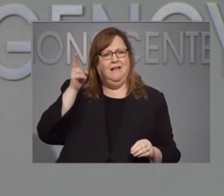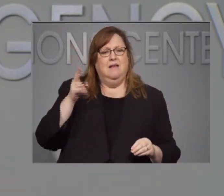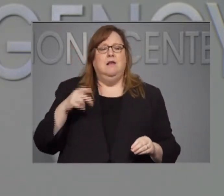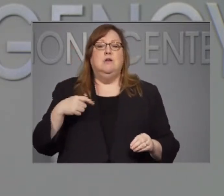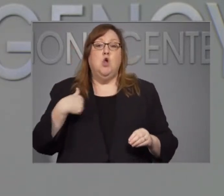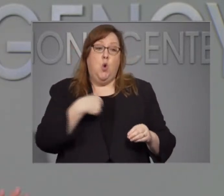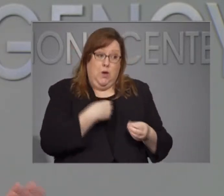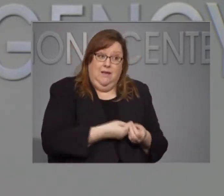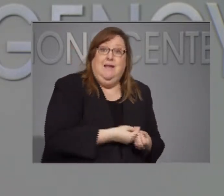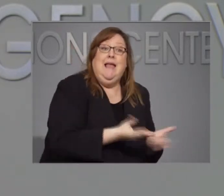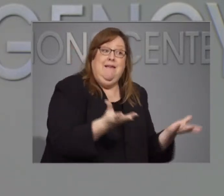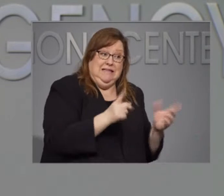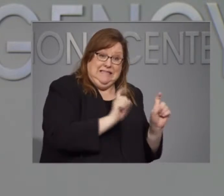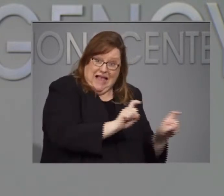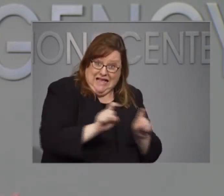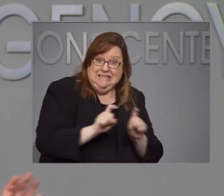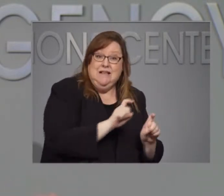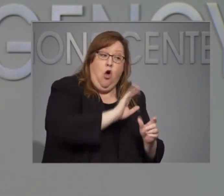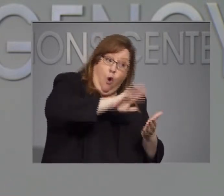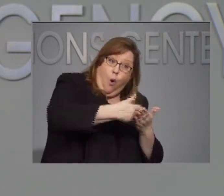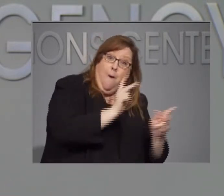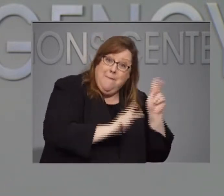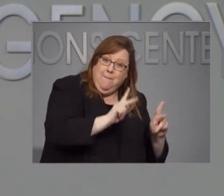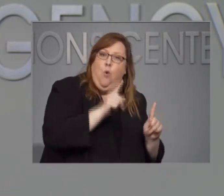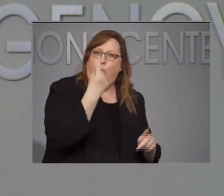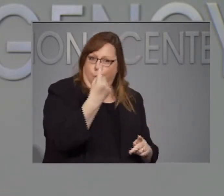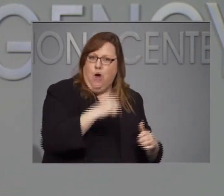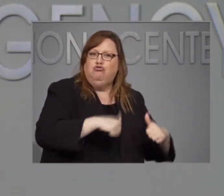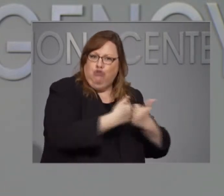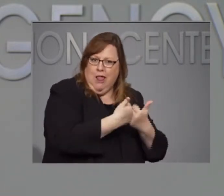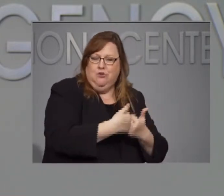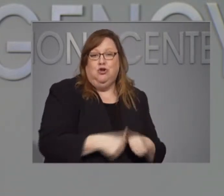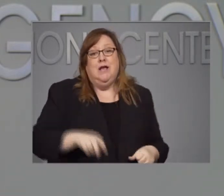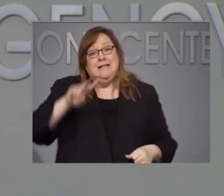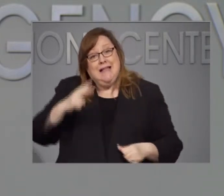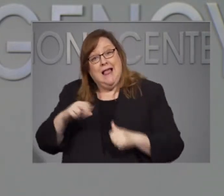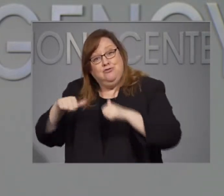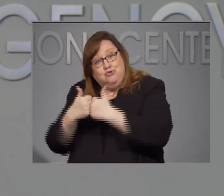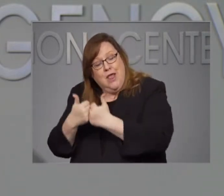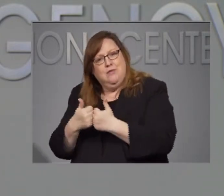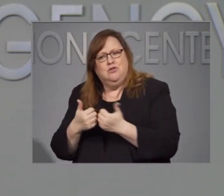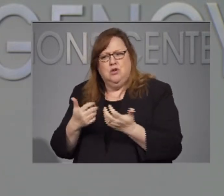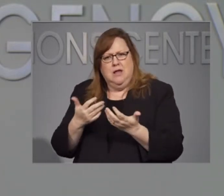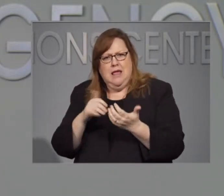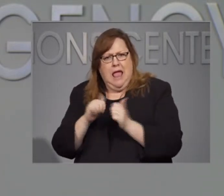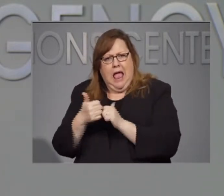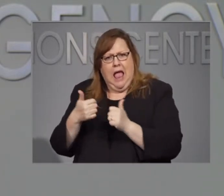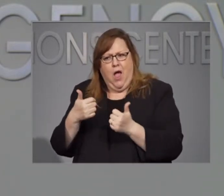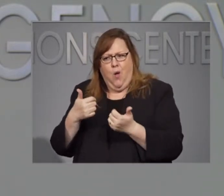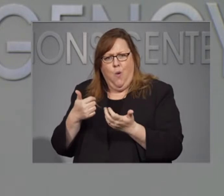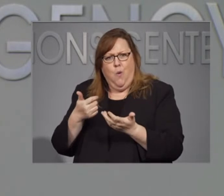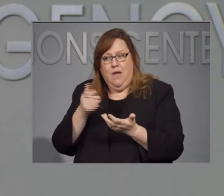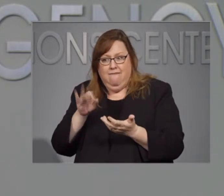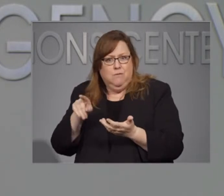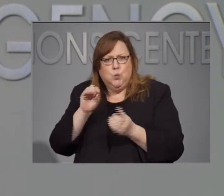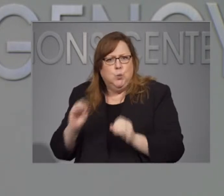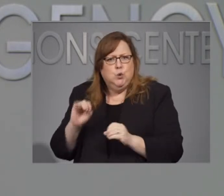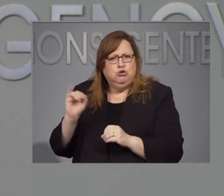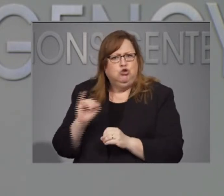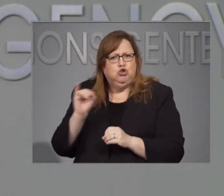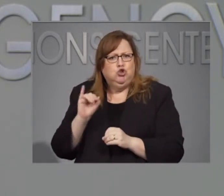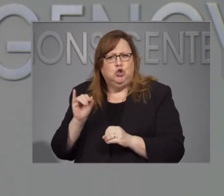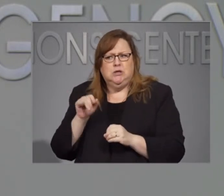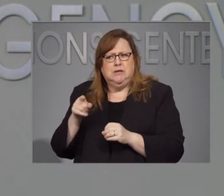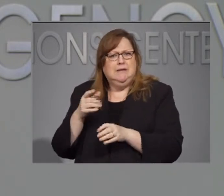tested? That's a big challenge. My team's working on it with the nursing homes, but also how do we make sure that folks get that coverage of